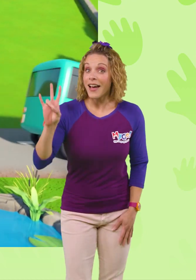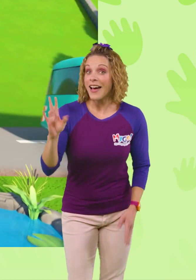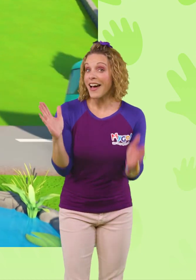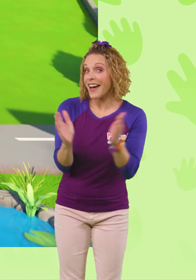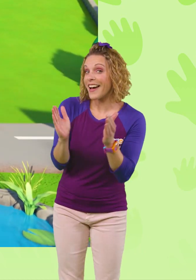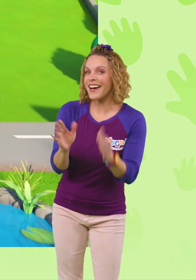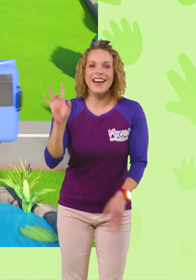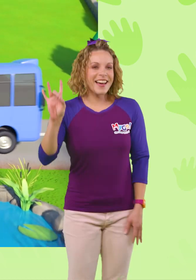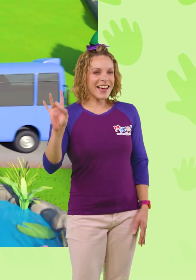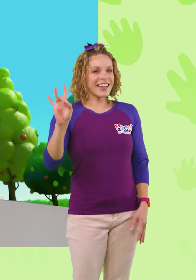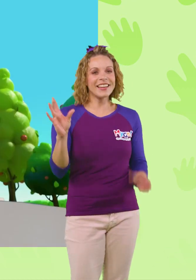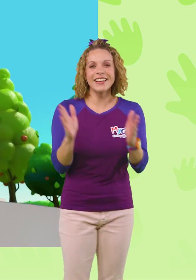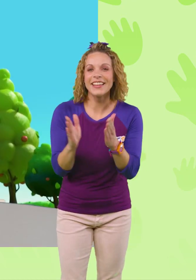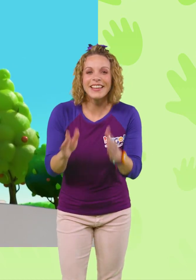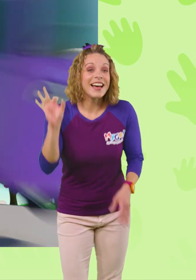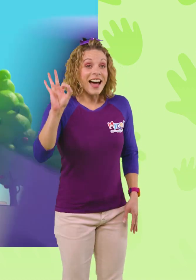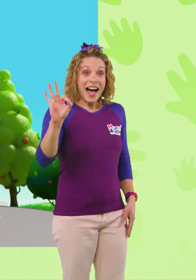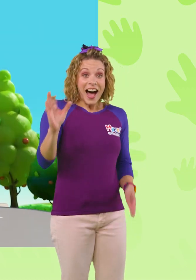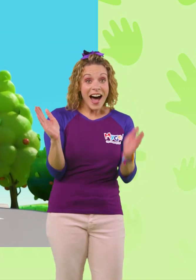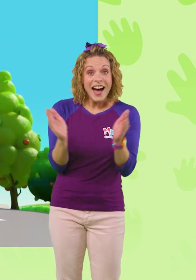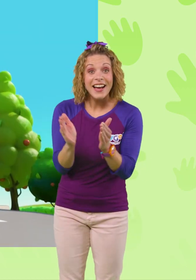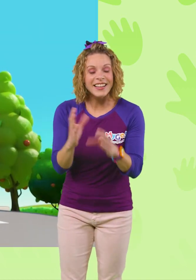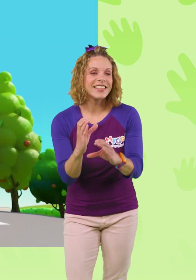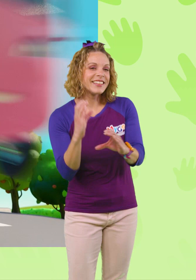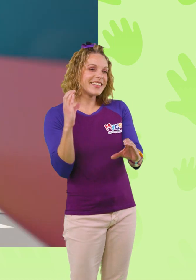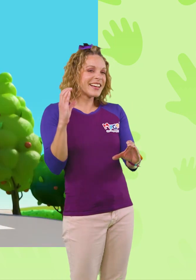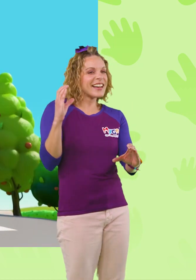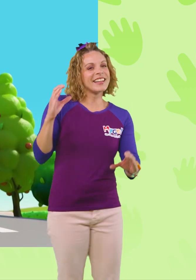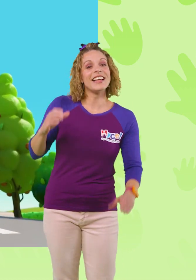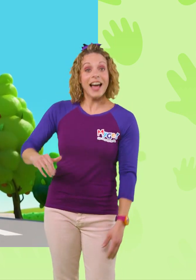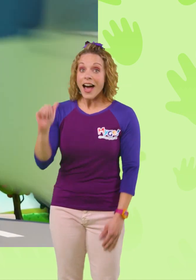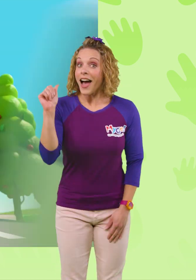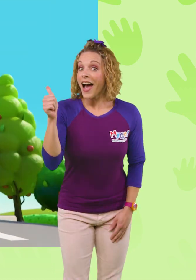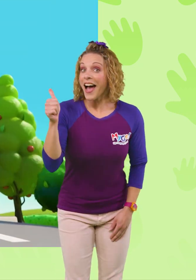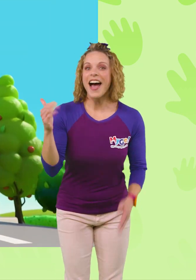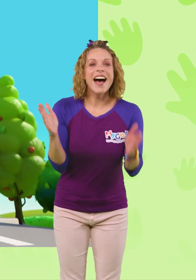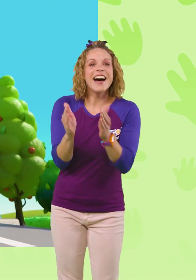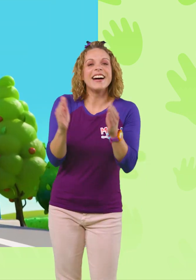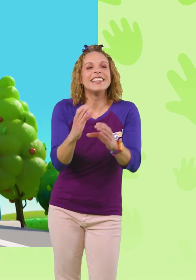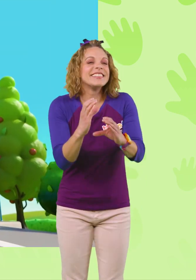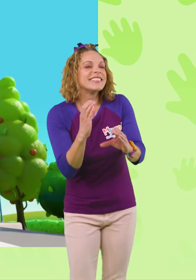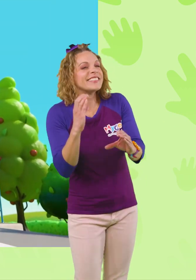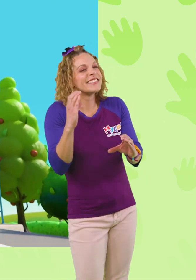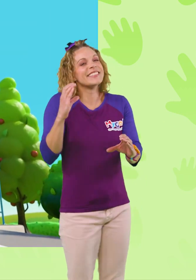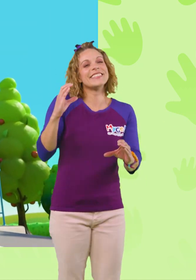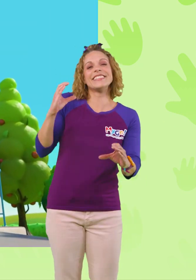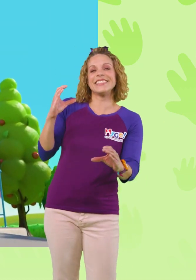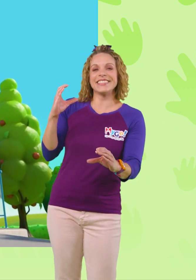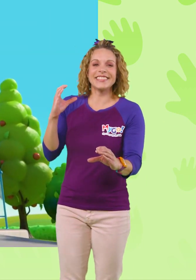buses. Seven little, eight little, nine little buses. Whee! Ten little